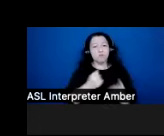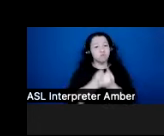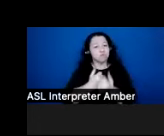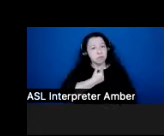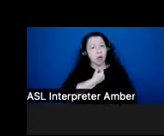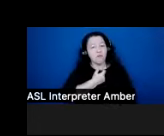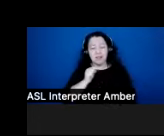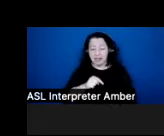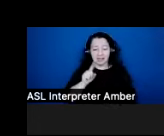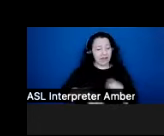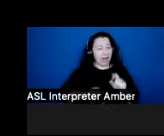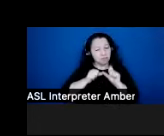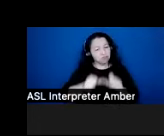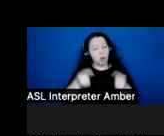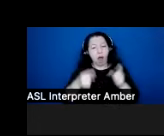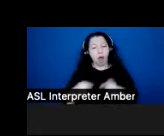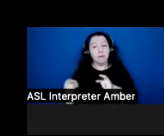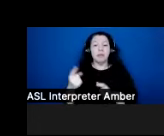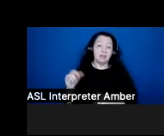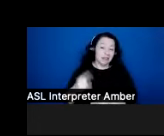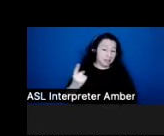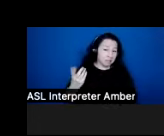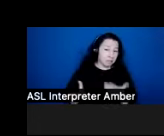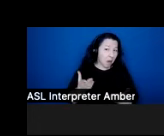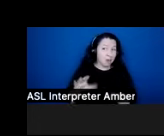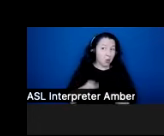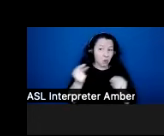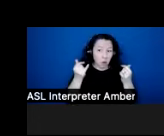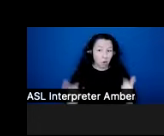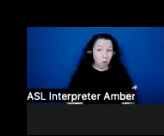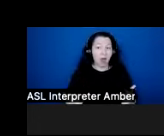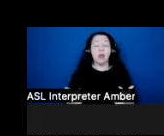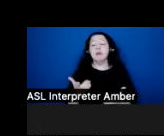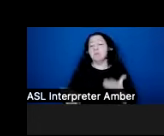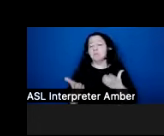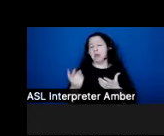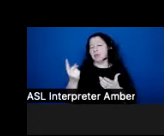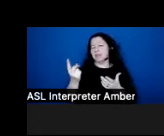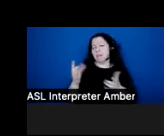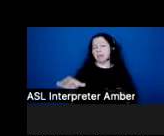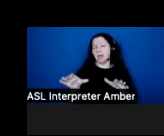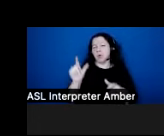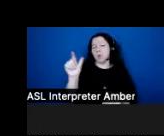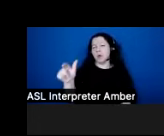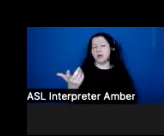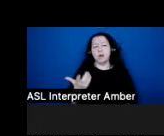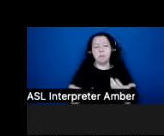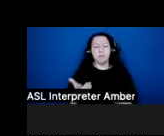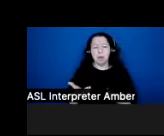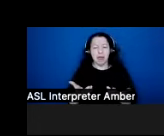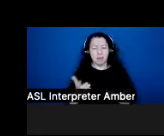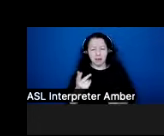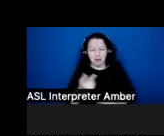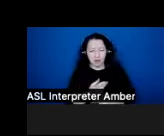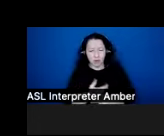that's something that people do right away, or maybe that's something people sort of do you know, like they're balancing like, okay, how